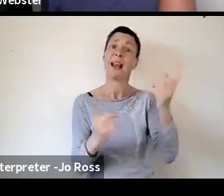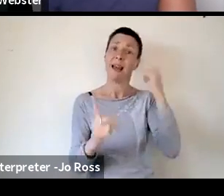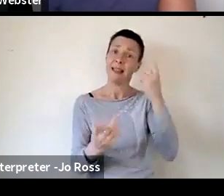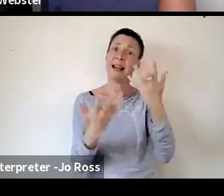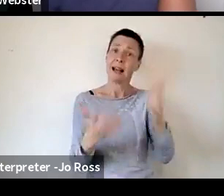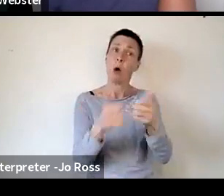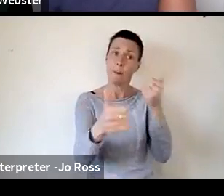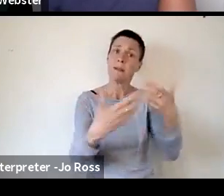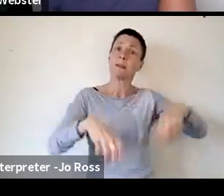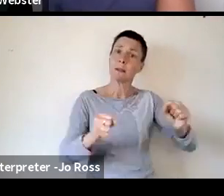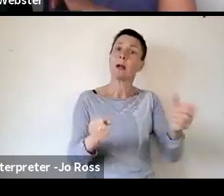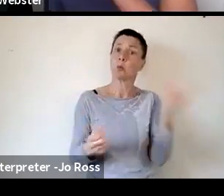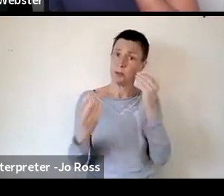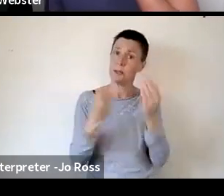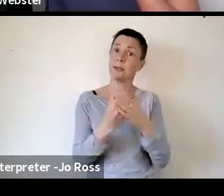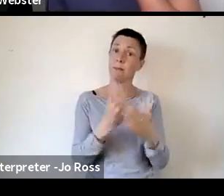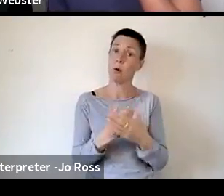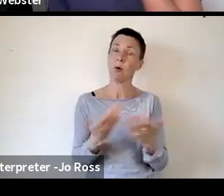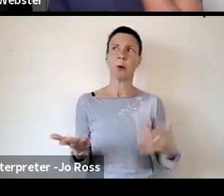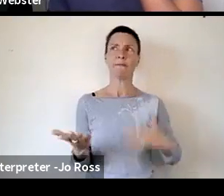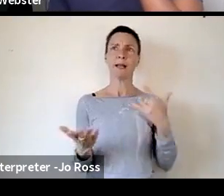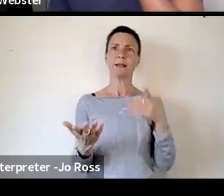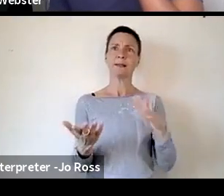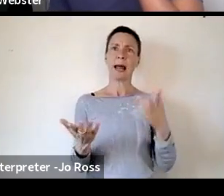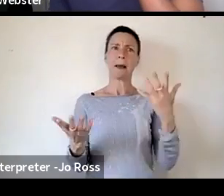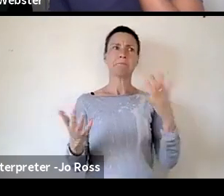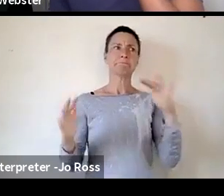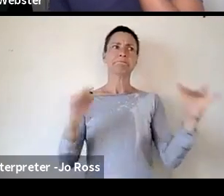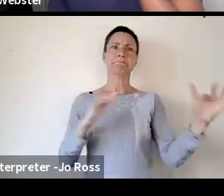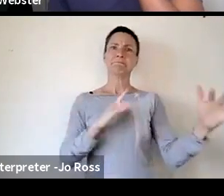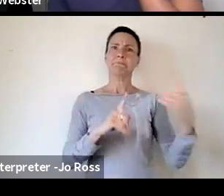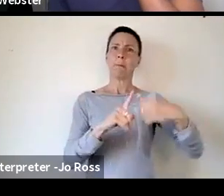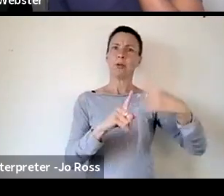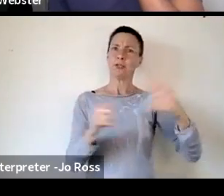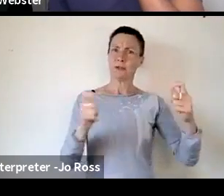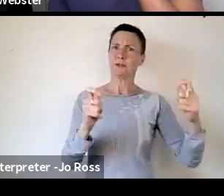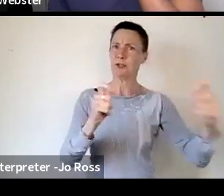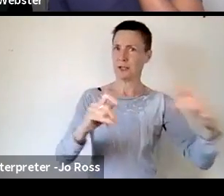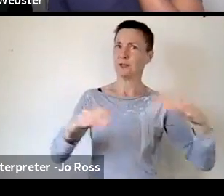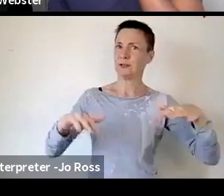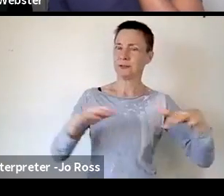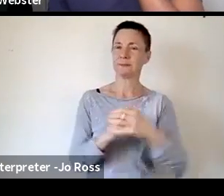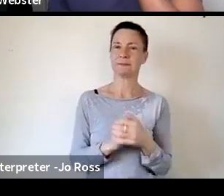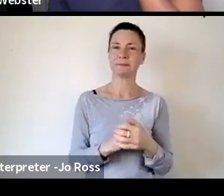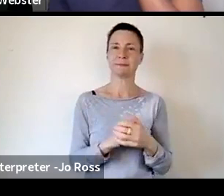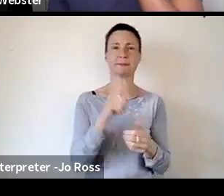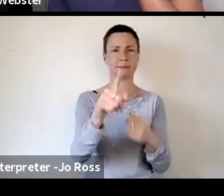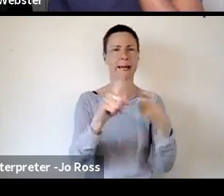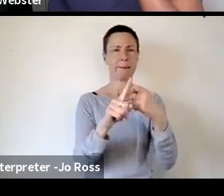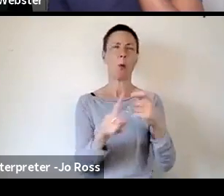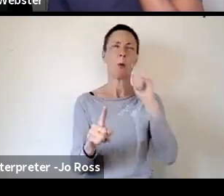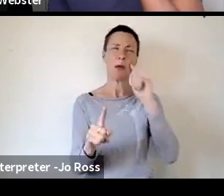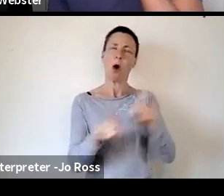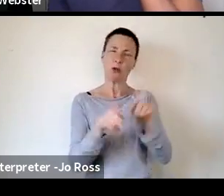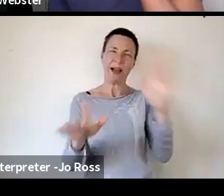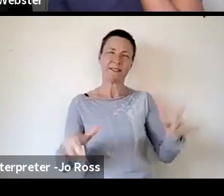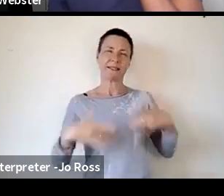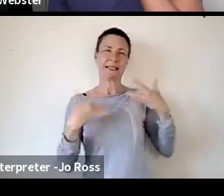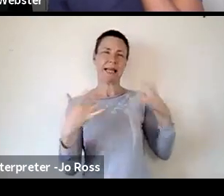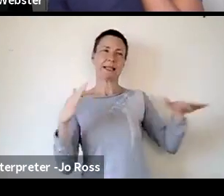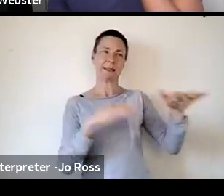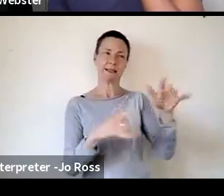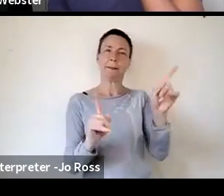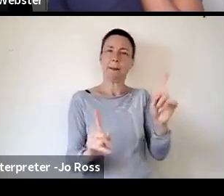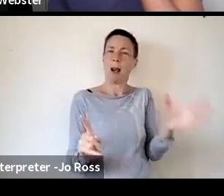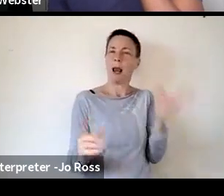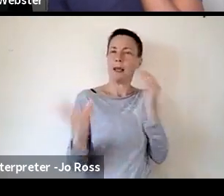moment. So it feels like a positive change is coming. We have sensed that they are listening. So yes, please take away